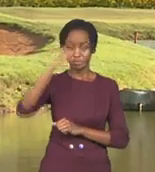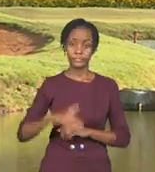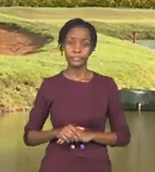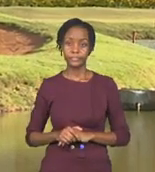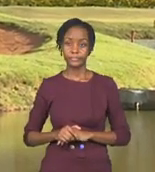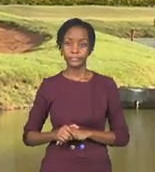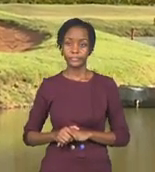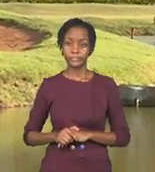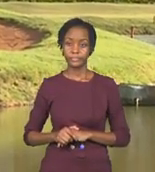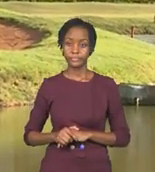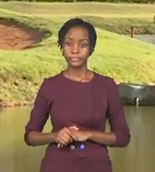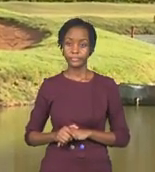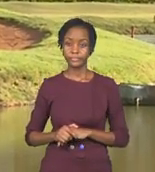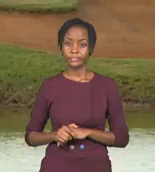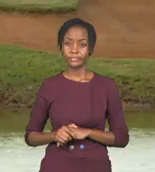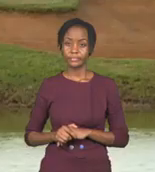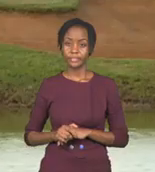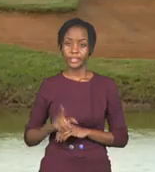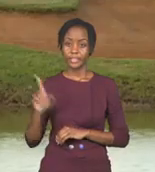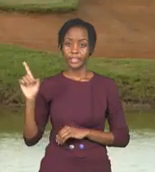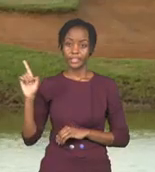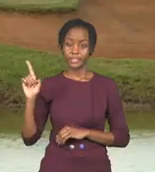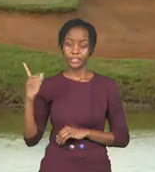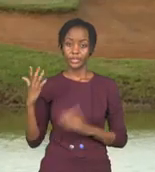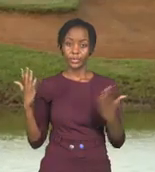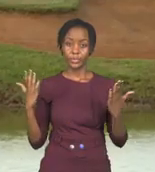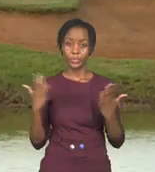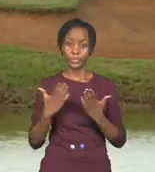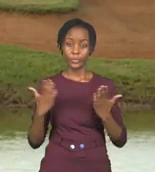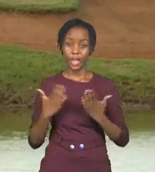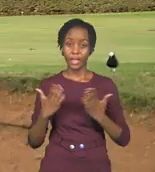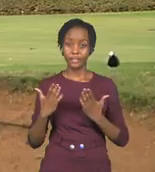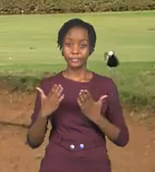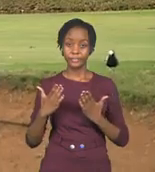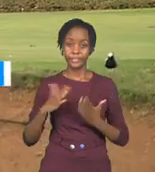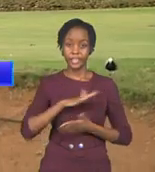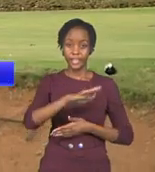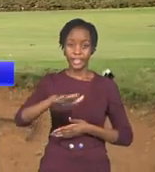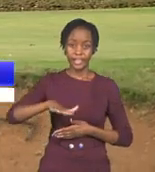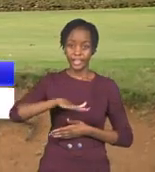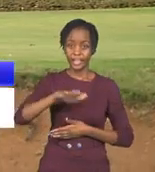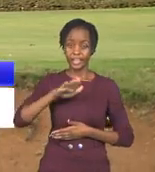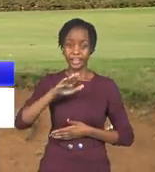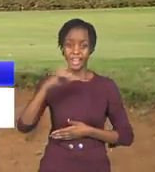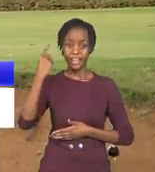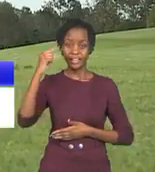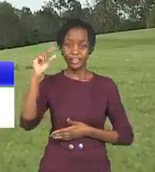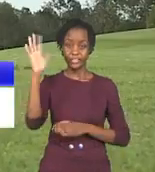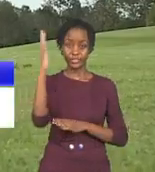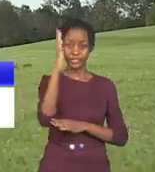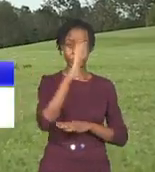Away from the Nairobi Central Business District at the leafy and serene Ridges area lies the green and picturesque Windsor Golf